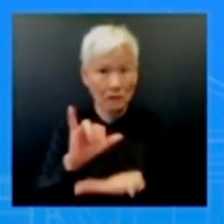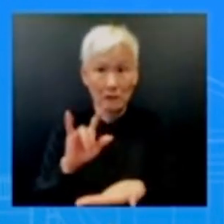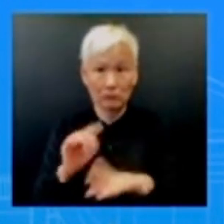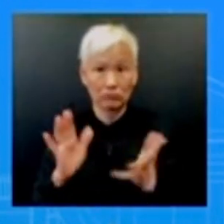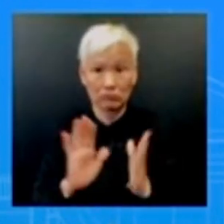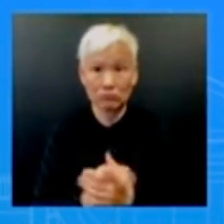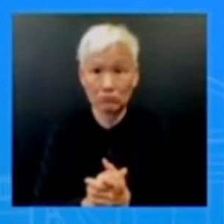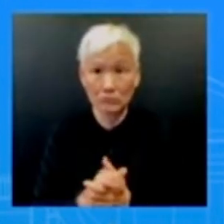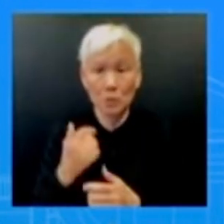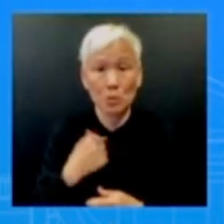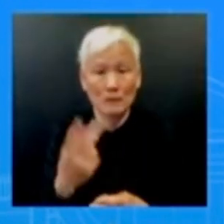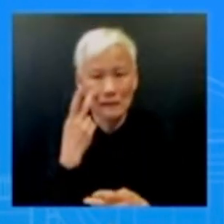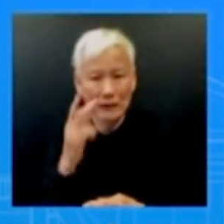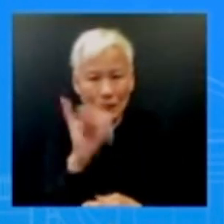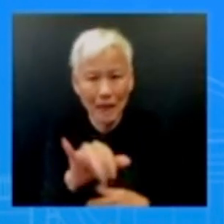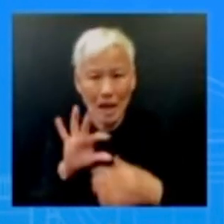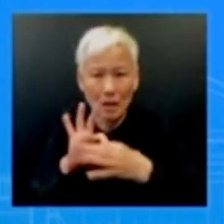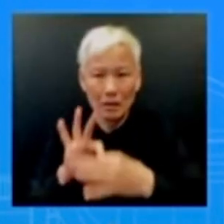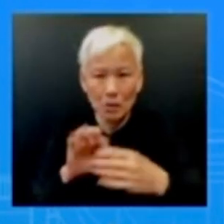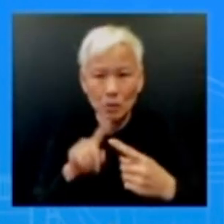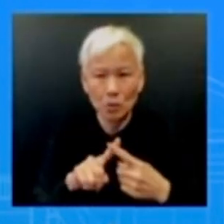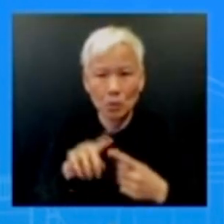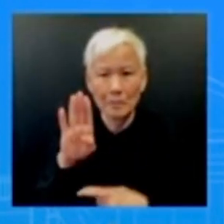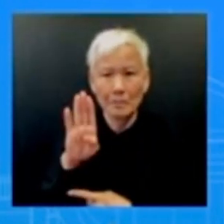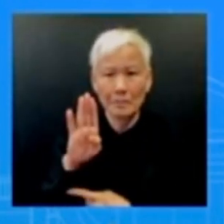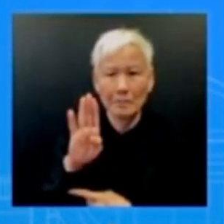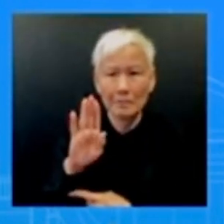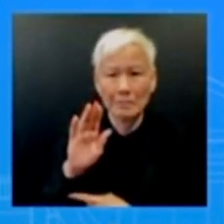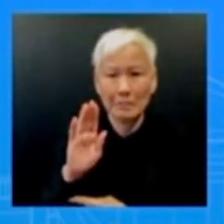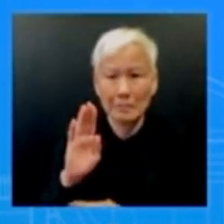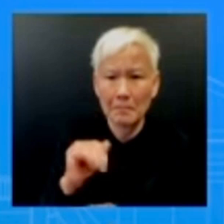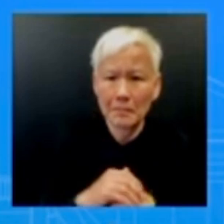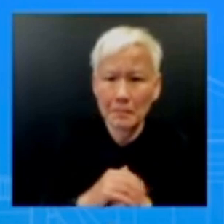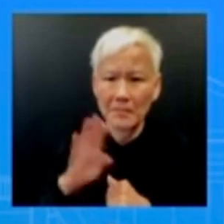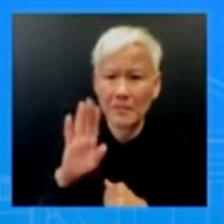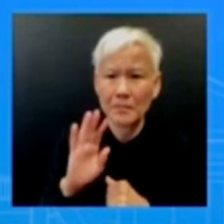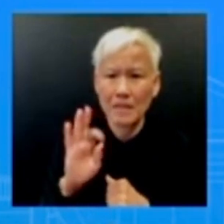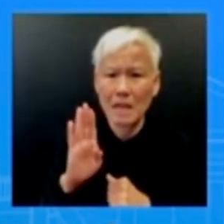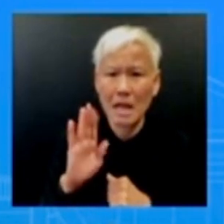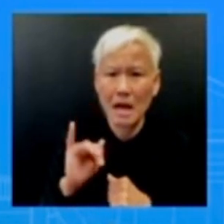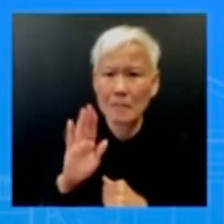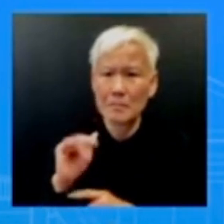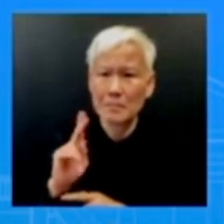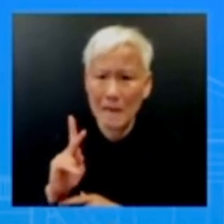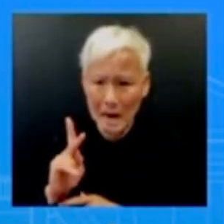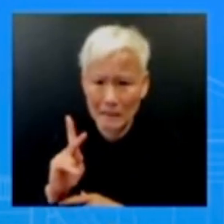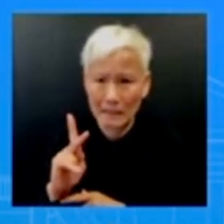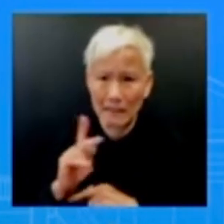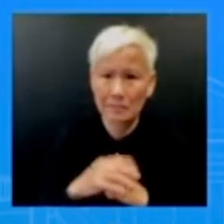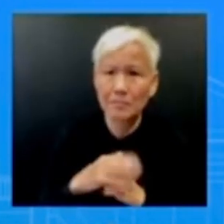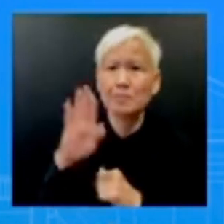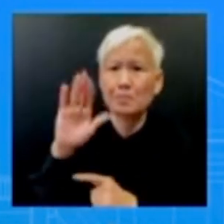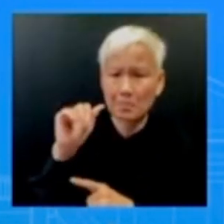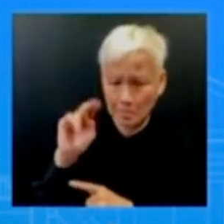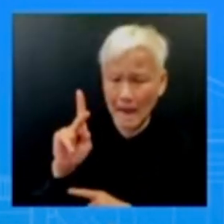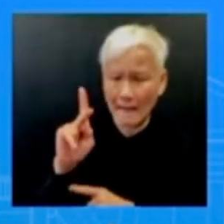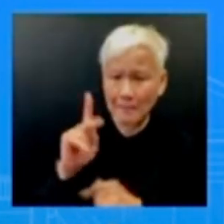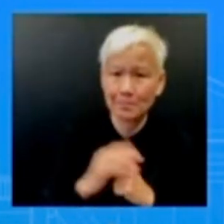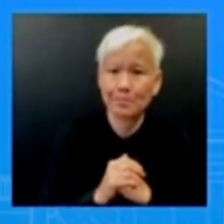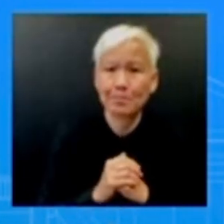and executives at banks specifically. Has he been in touch directly with any business leaders,